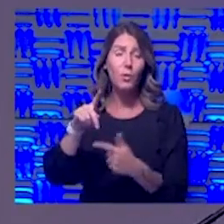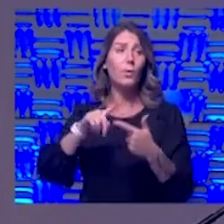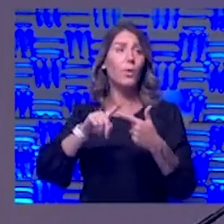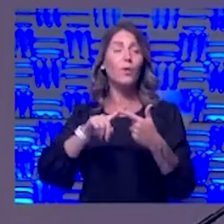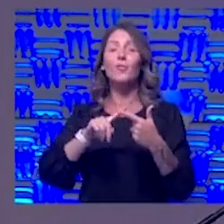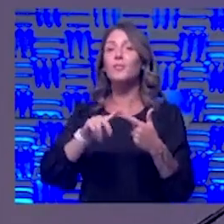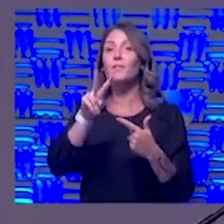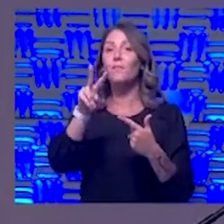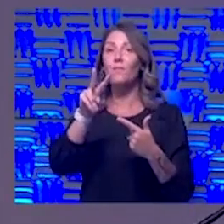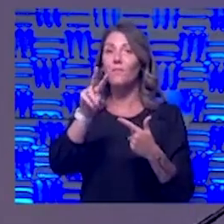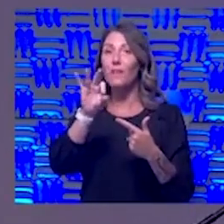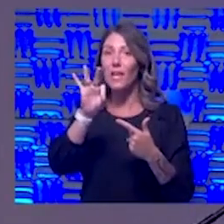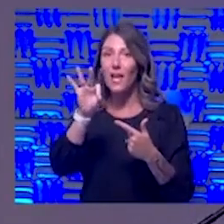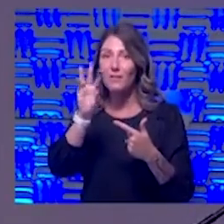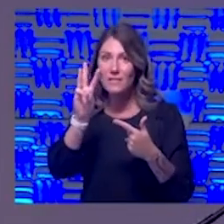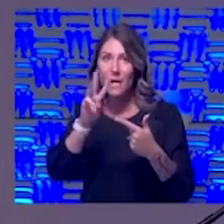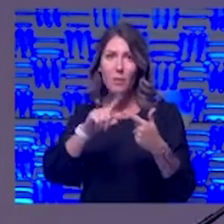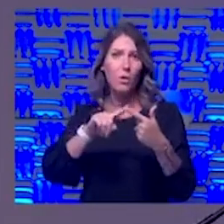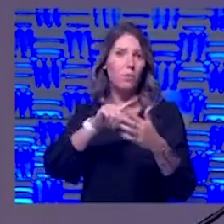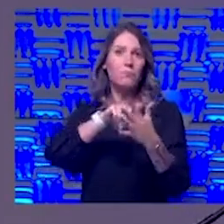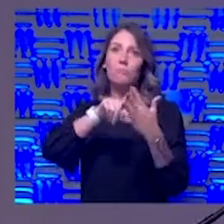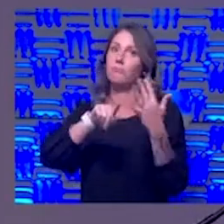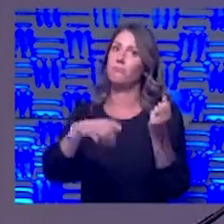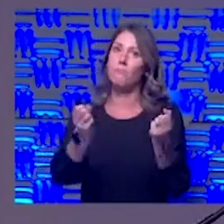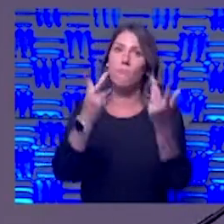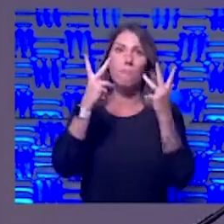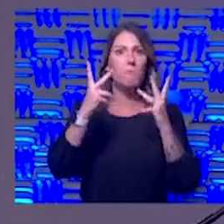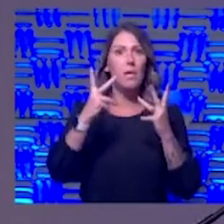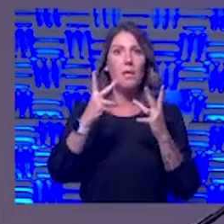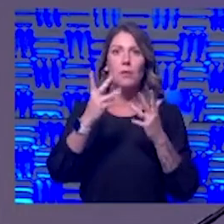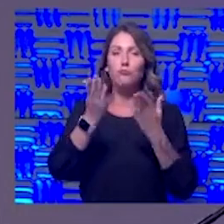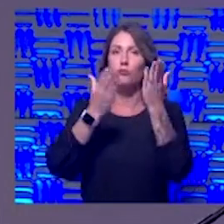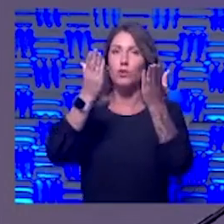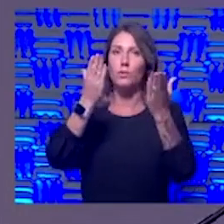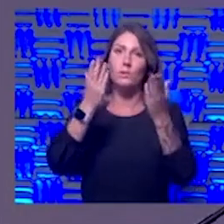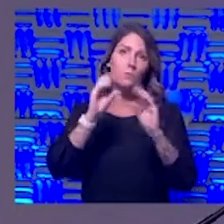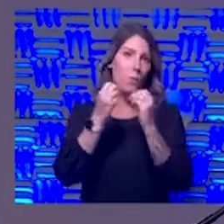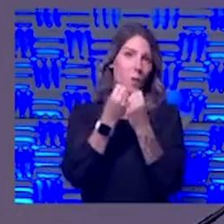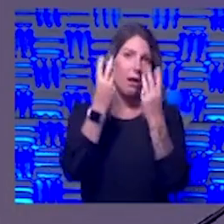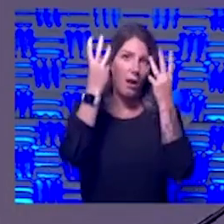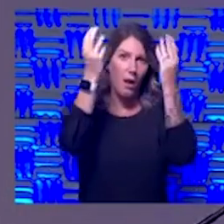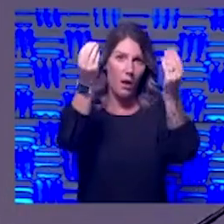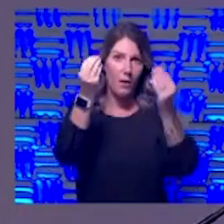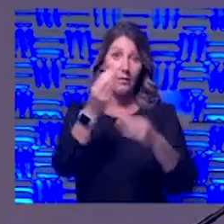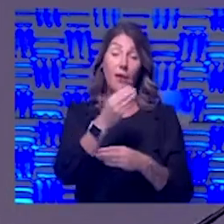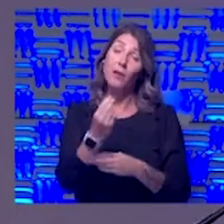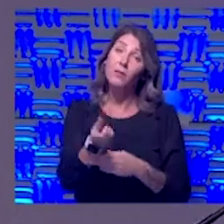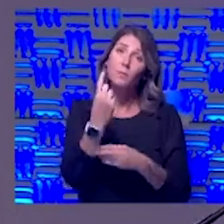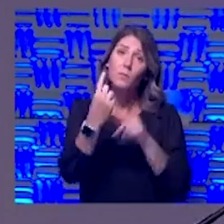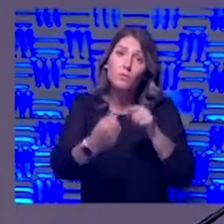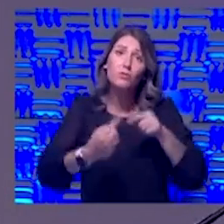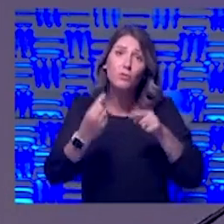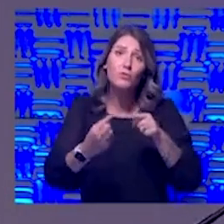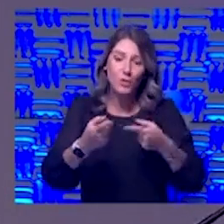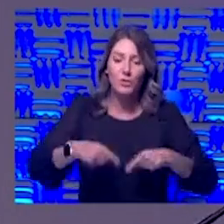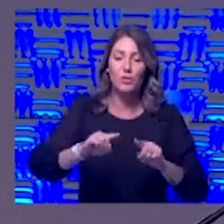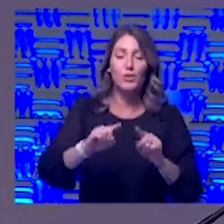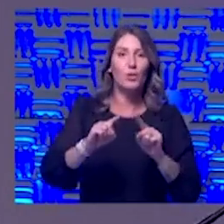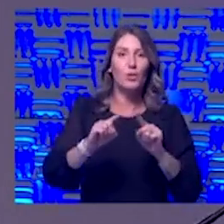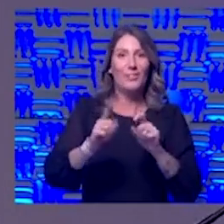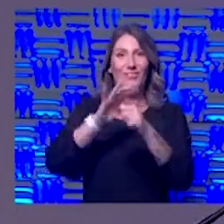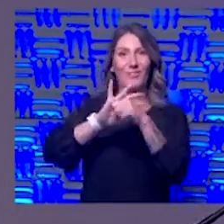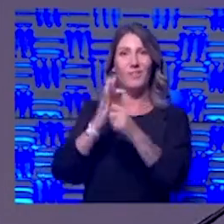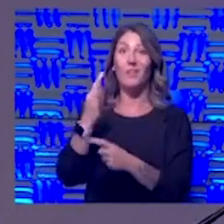VFW, there's lots of veteran service organizations that are out there, and that certainly is one of the struggles in this time of coronavirus